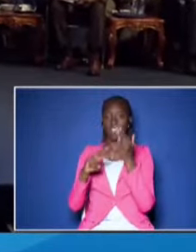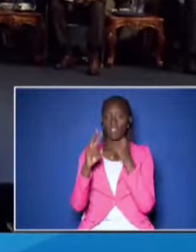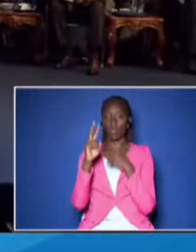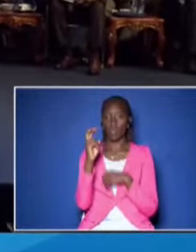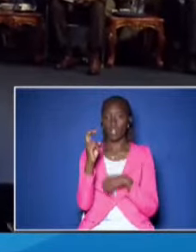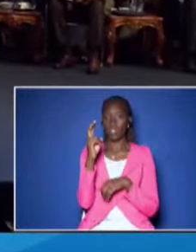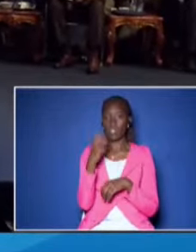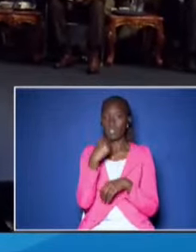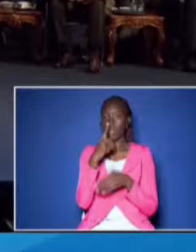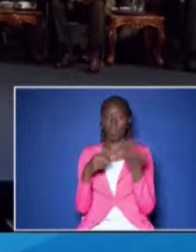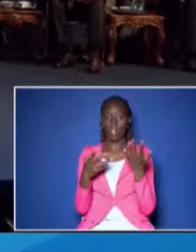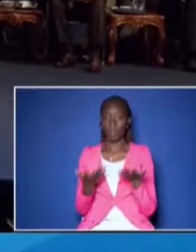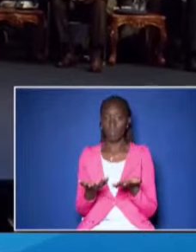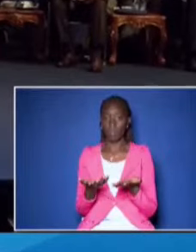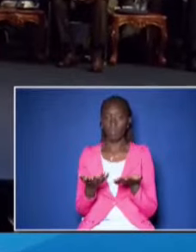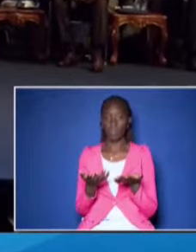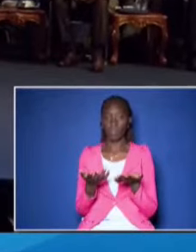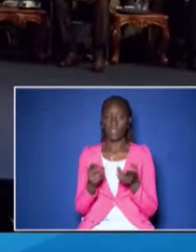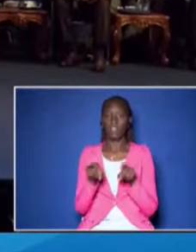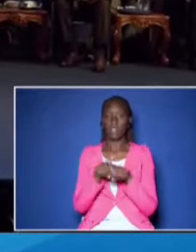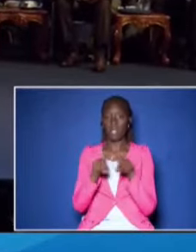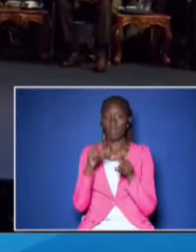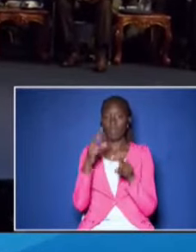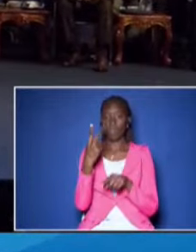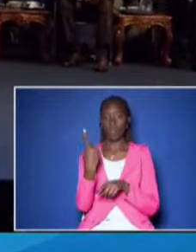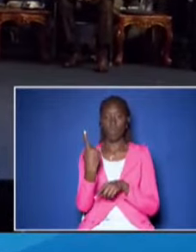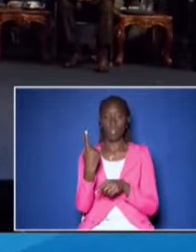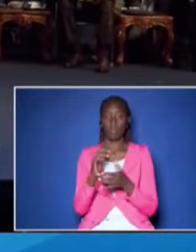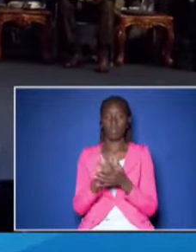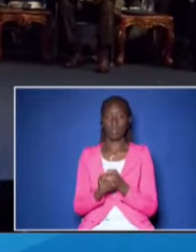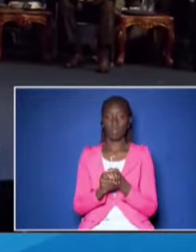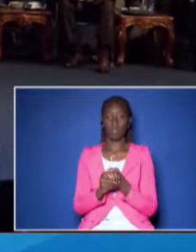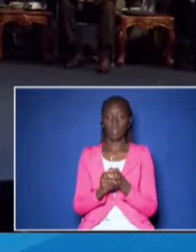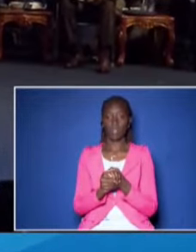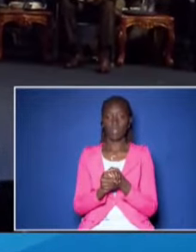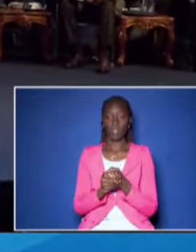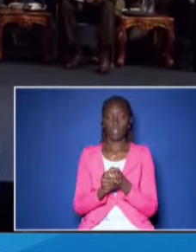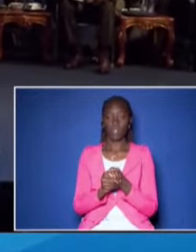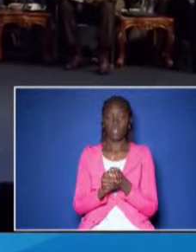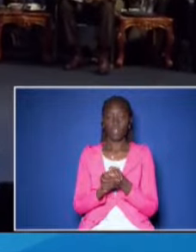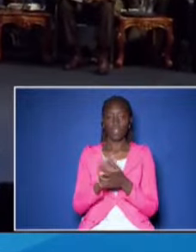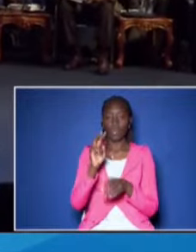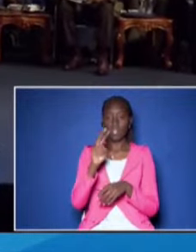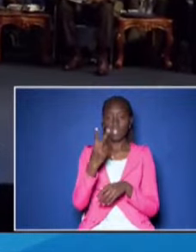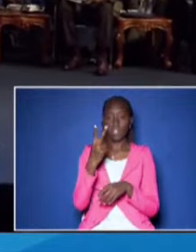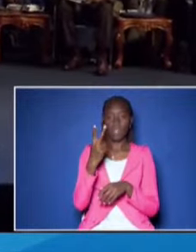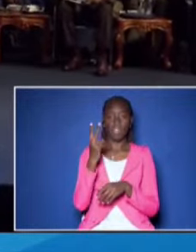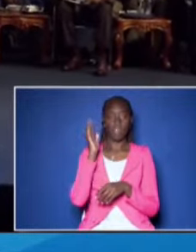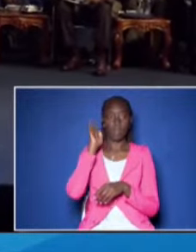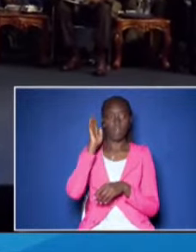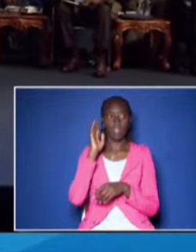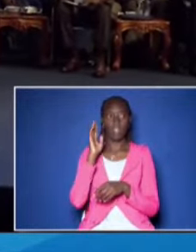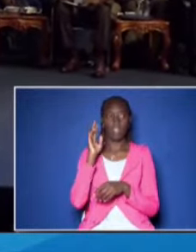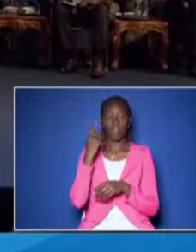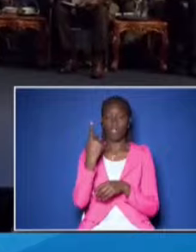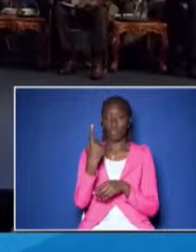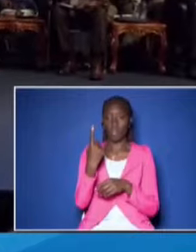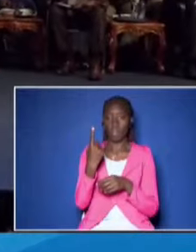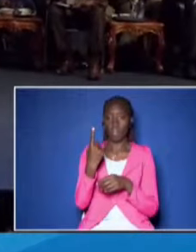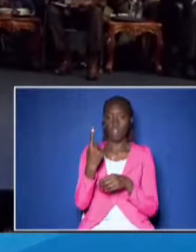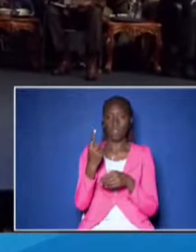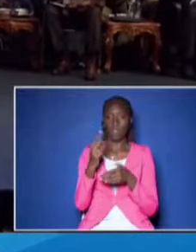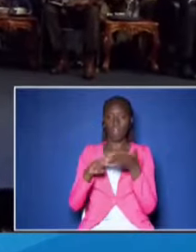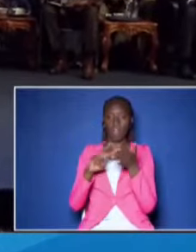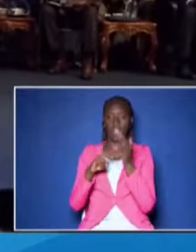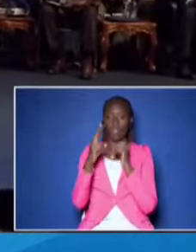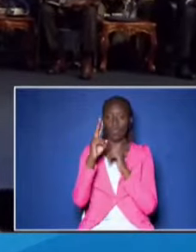please and then verse 21 also but read for me 2 Peter 1 verse 20 very